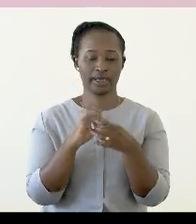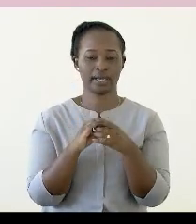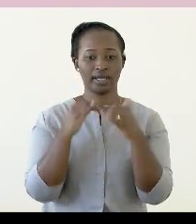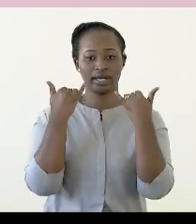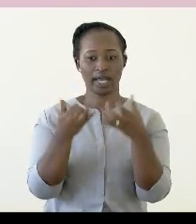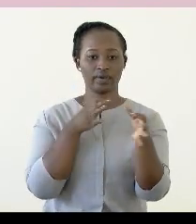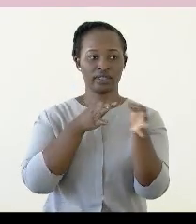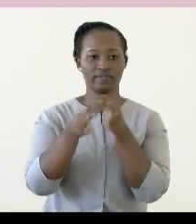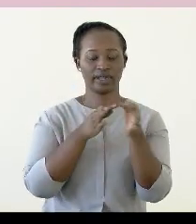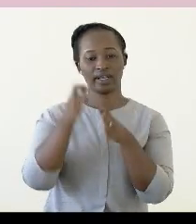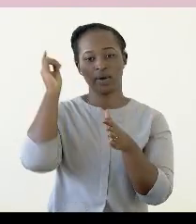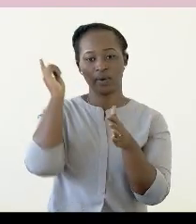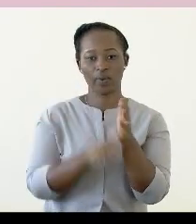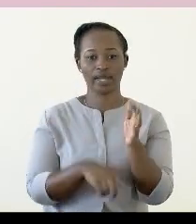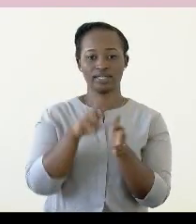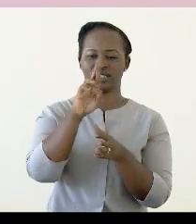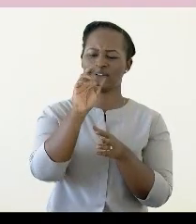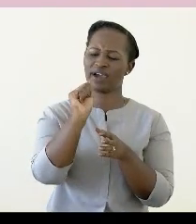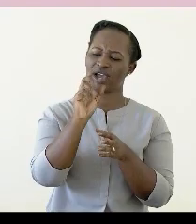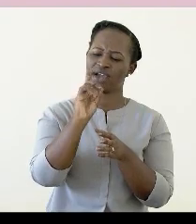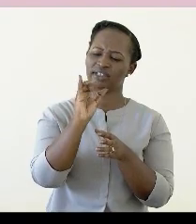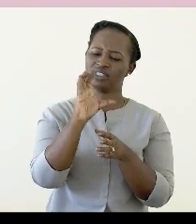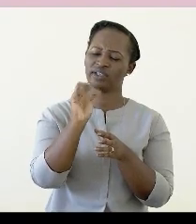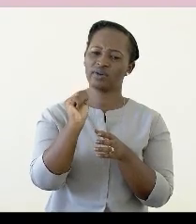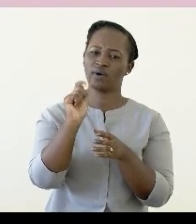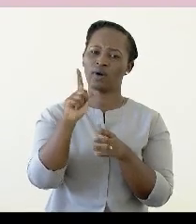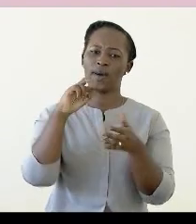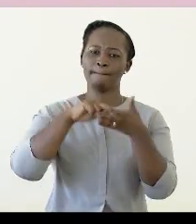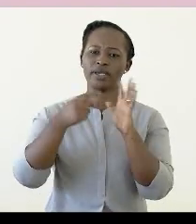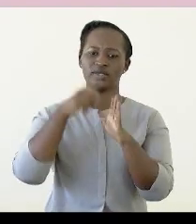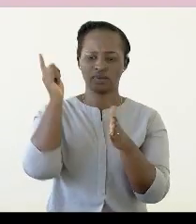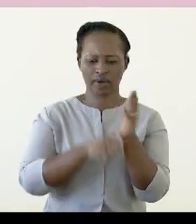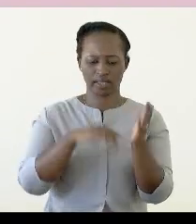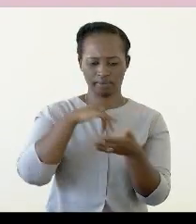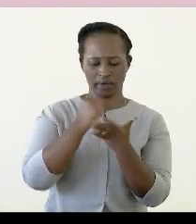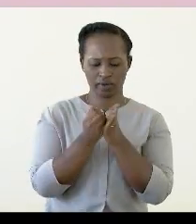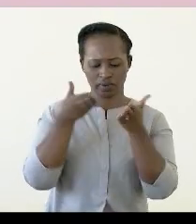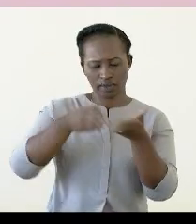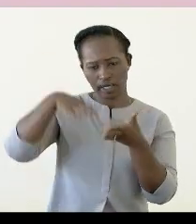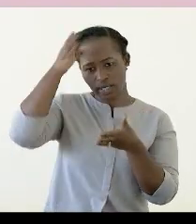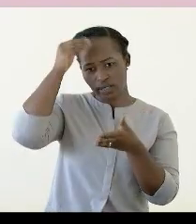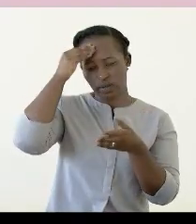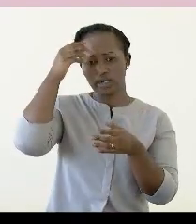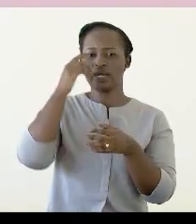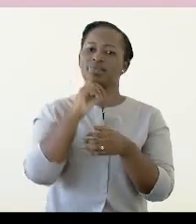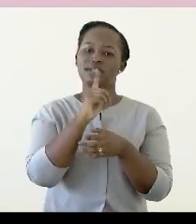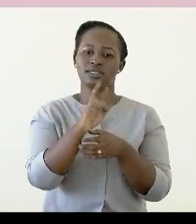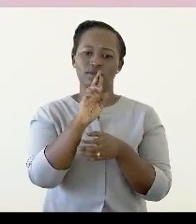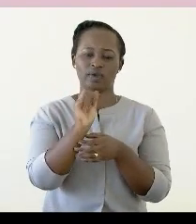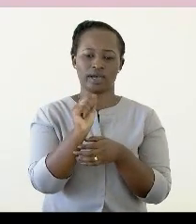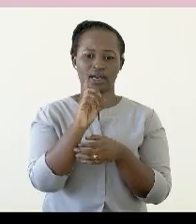us define what a radical is, because today's lesson is the radicals. So what is a